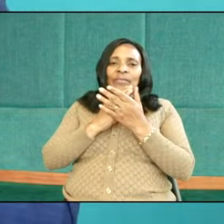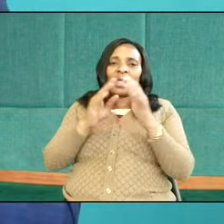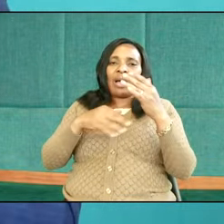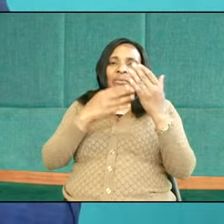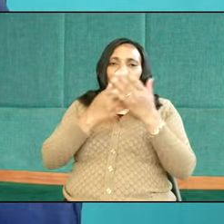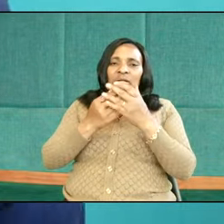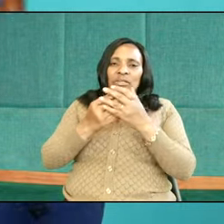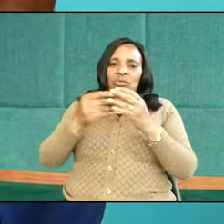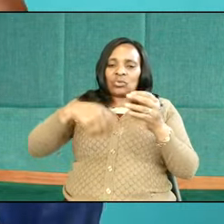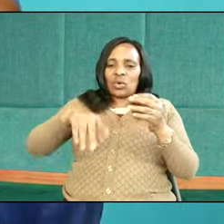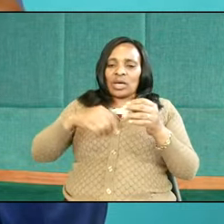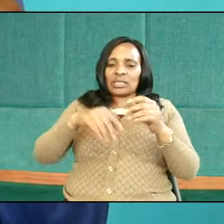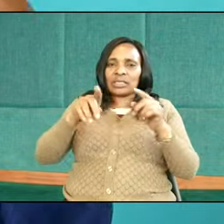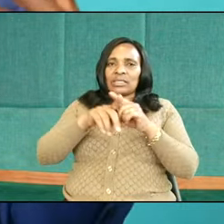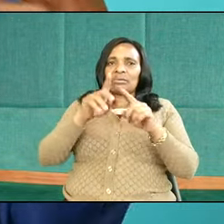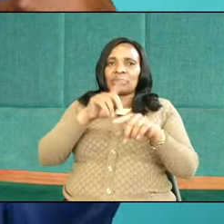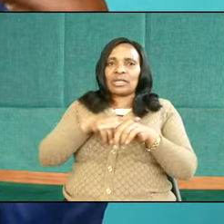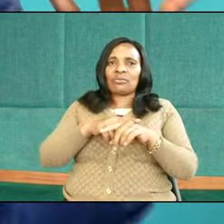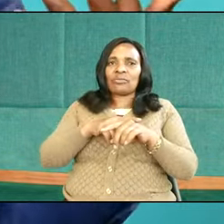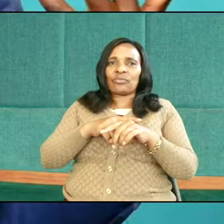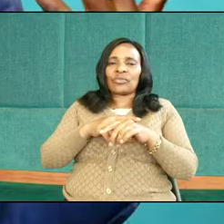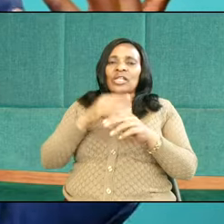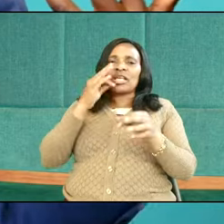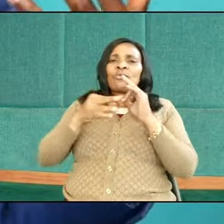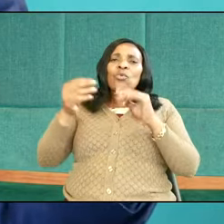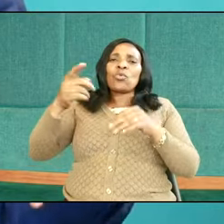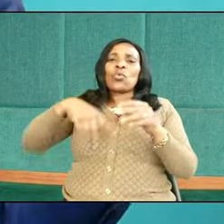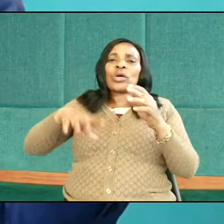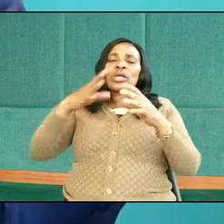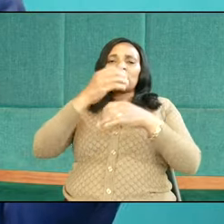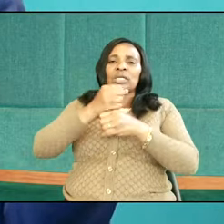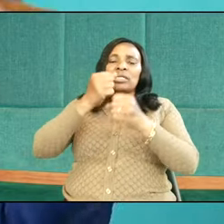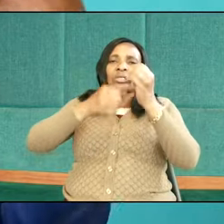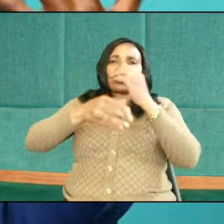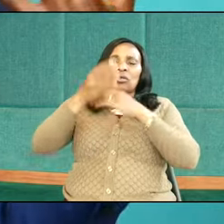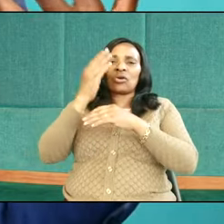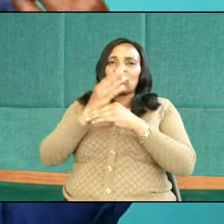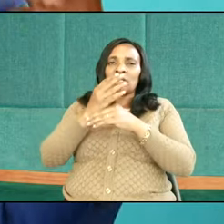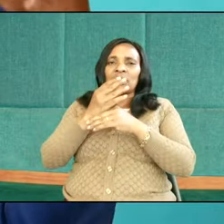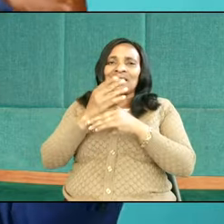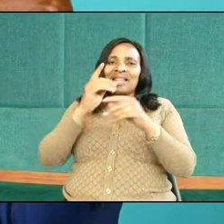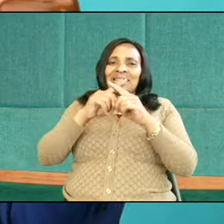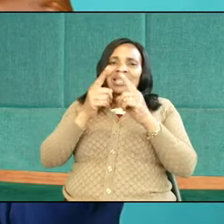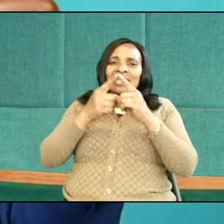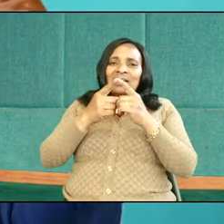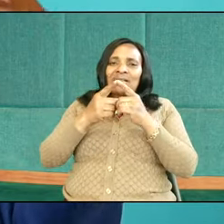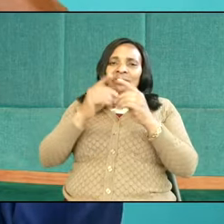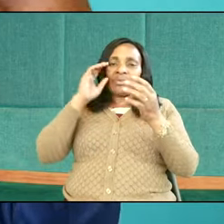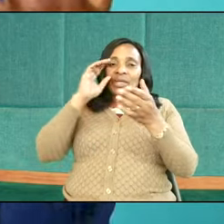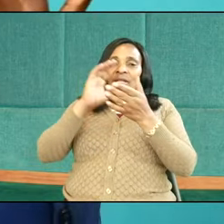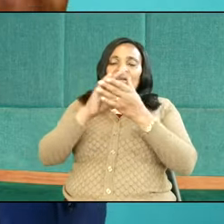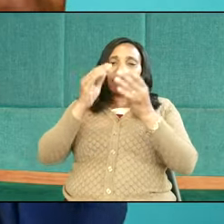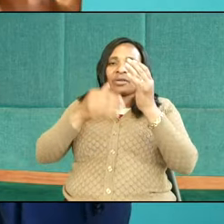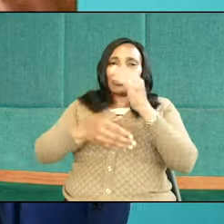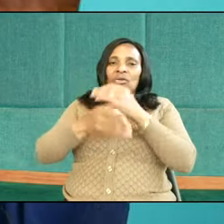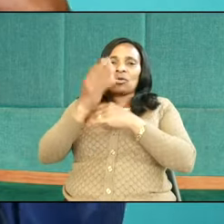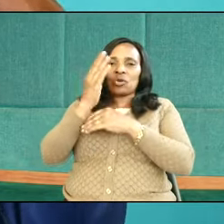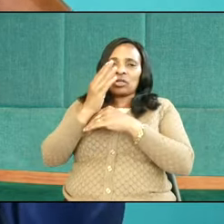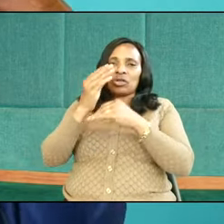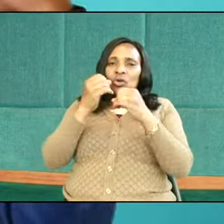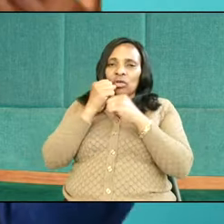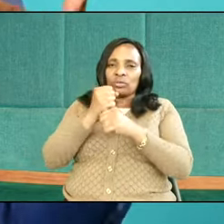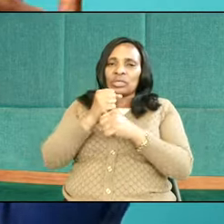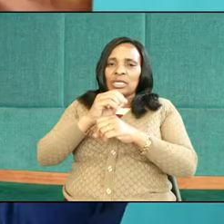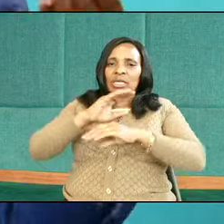And that story really applies to us as well. Even we, if we trust in God and are firm in our belief in God and are confident enough